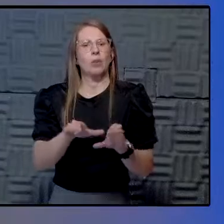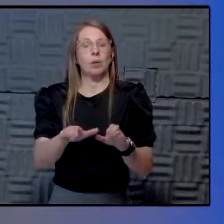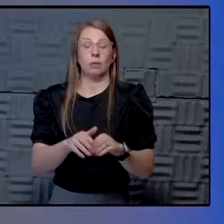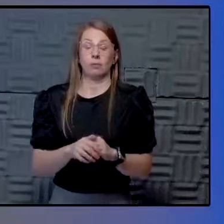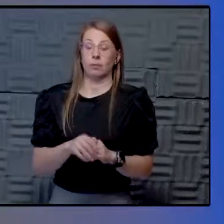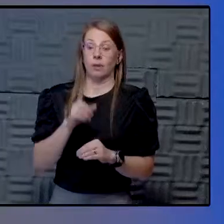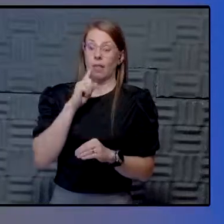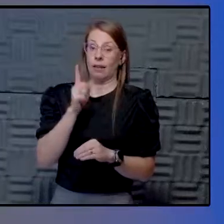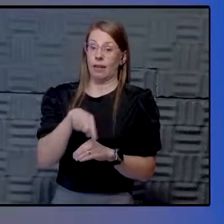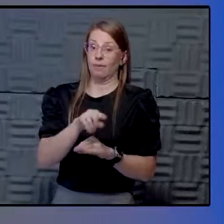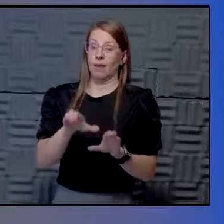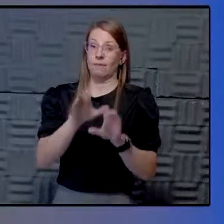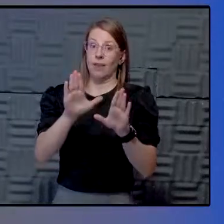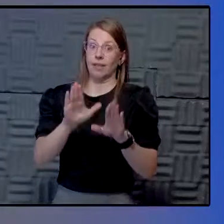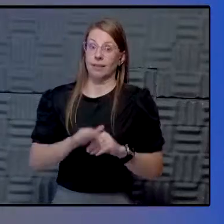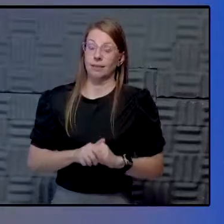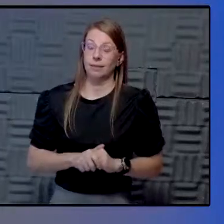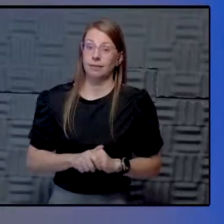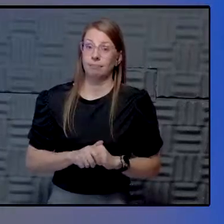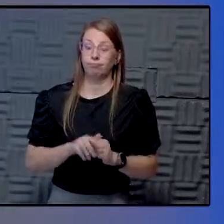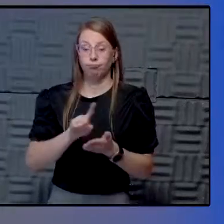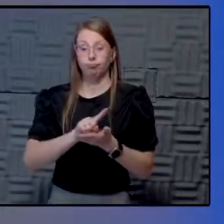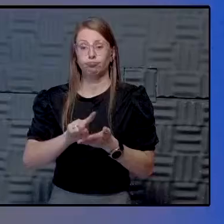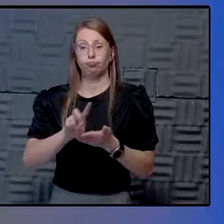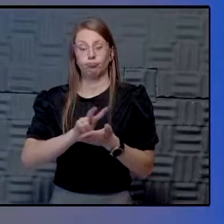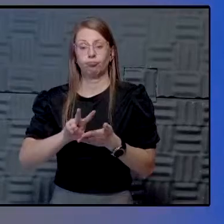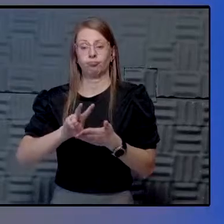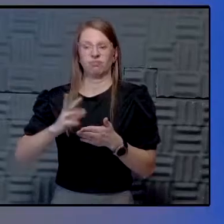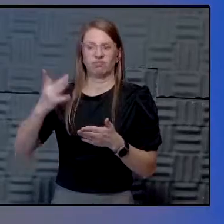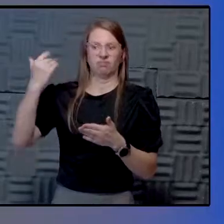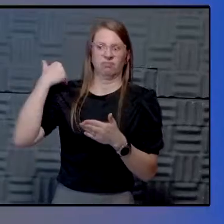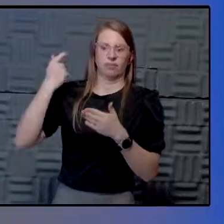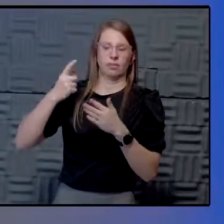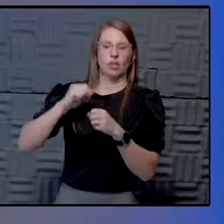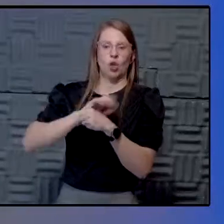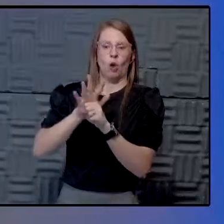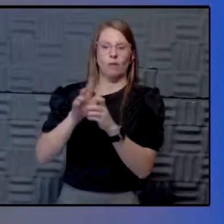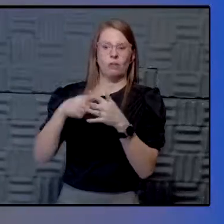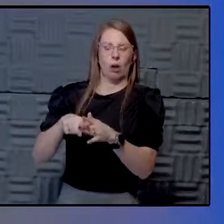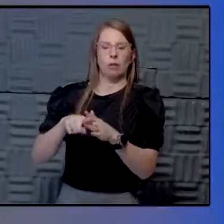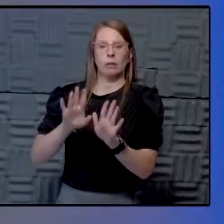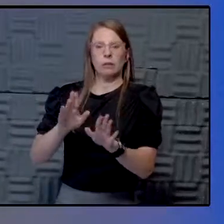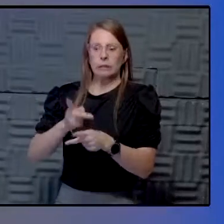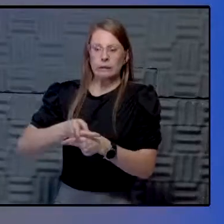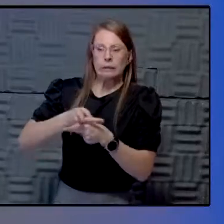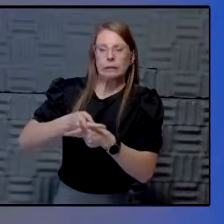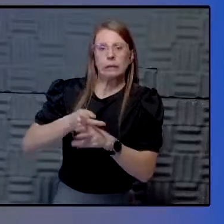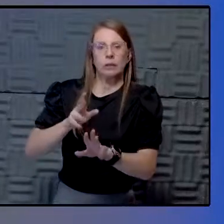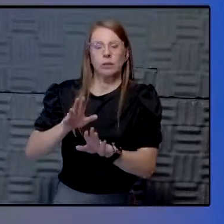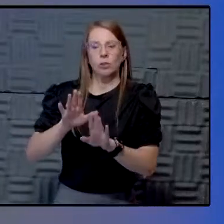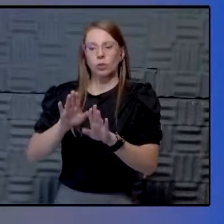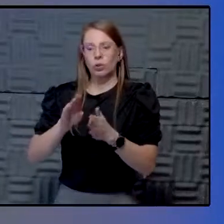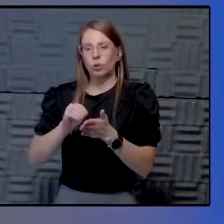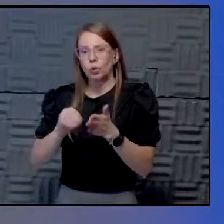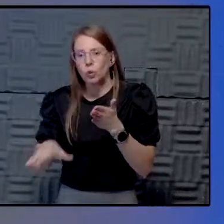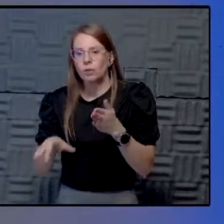they've done fantastic. In the first few weeks, we initially thought we were going to try to shelter the students, shelter the residents, keep our trainees away from